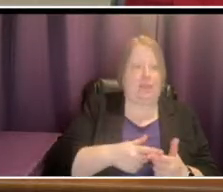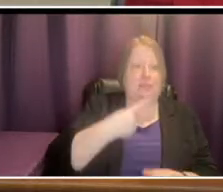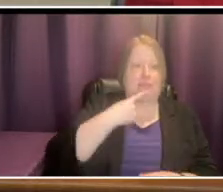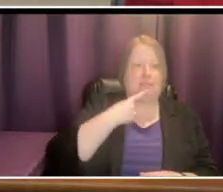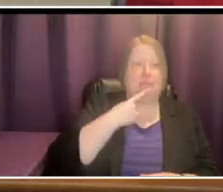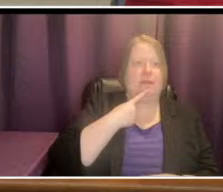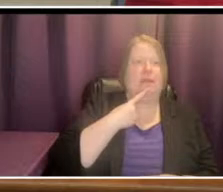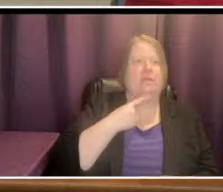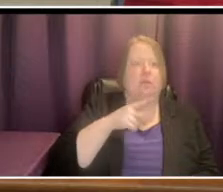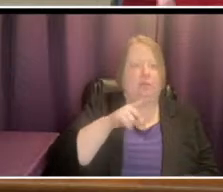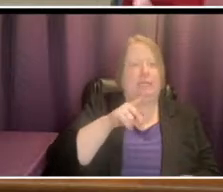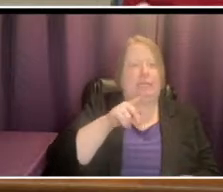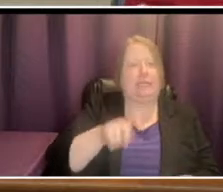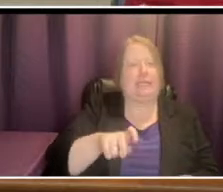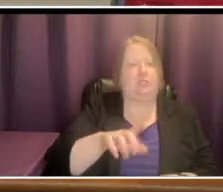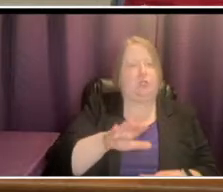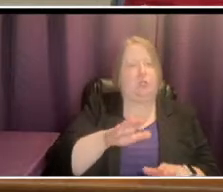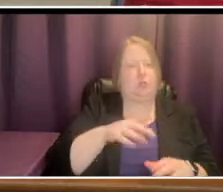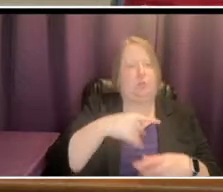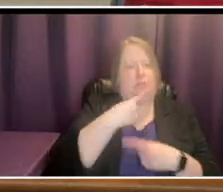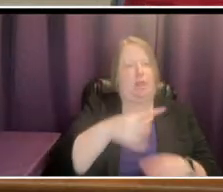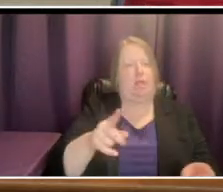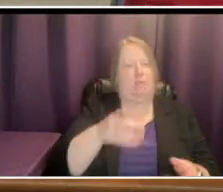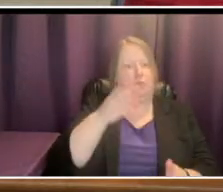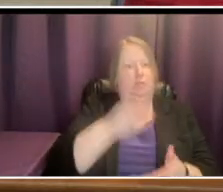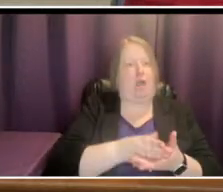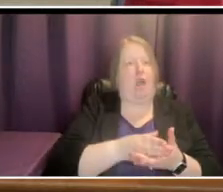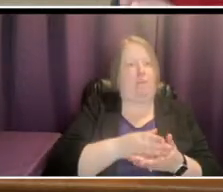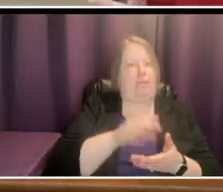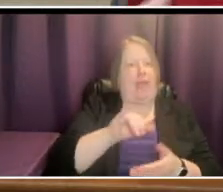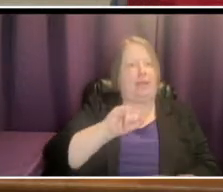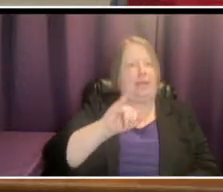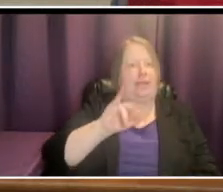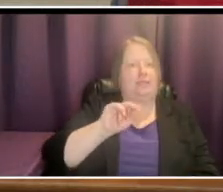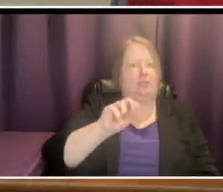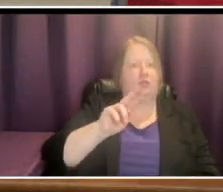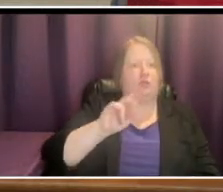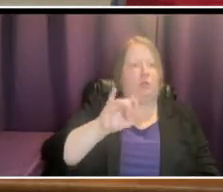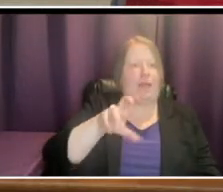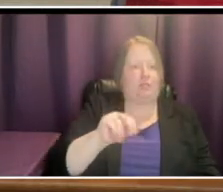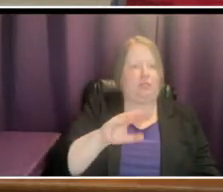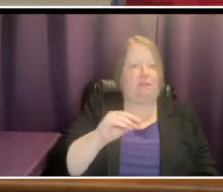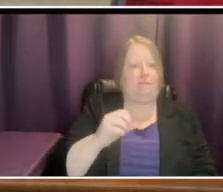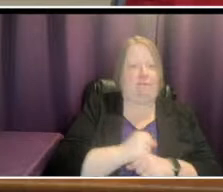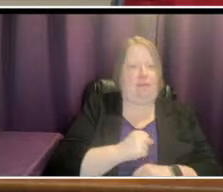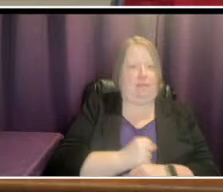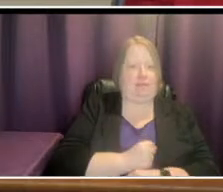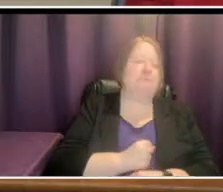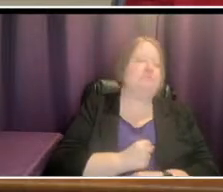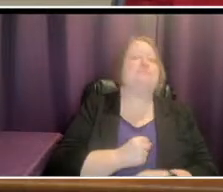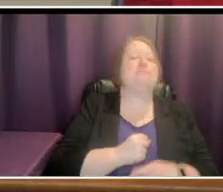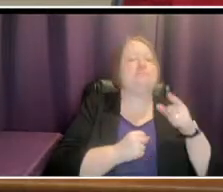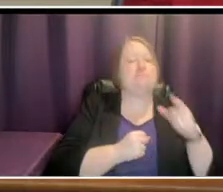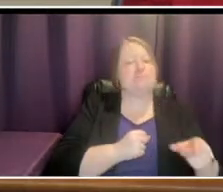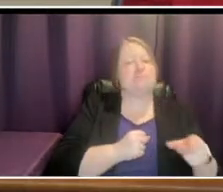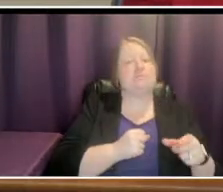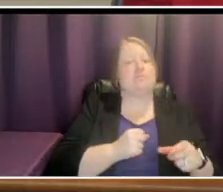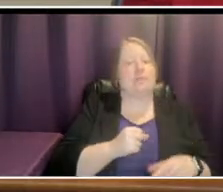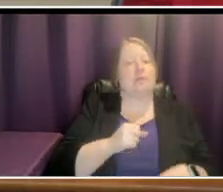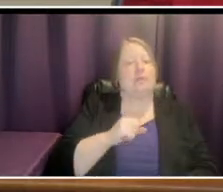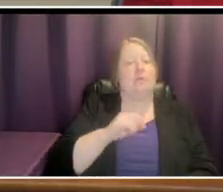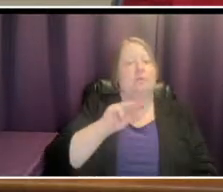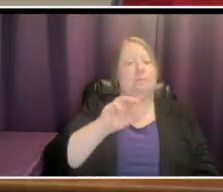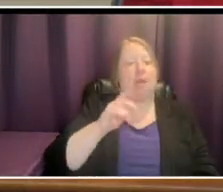insurrectionary violence. In our prior hearings, we showed you a description of what McCarthy told Republican Congresswoman Jamie Herrera Butler about